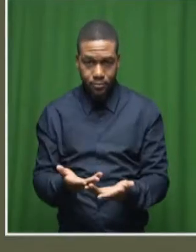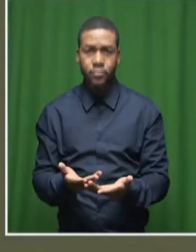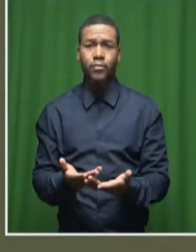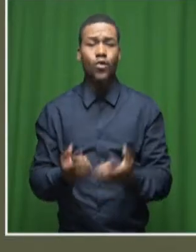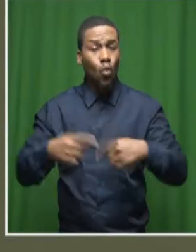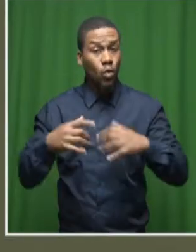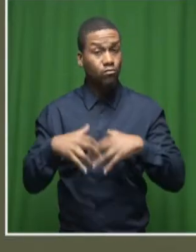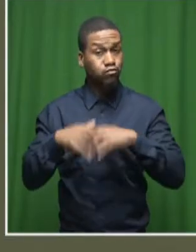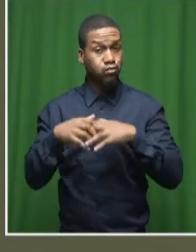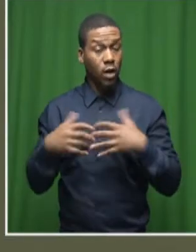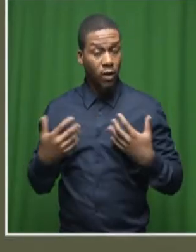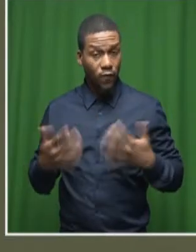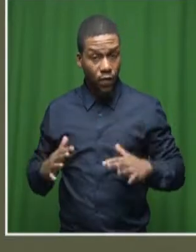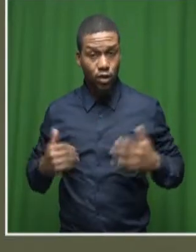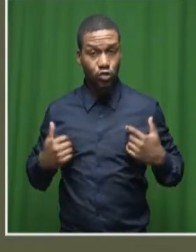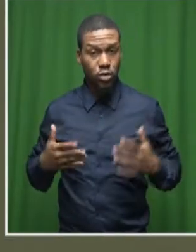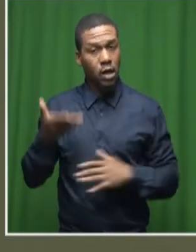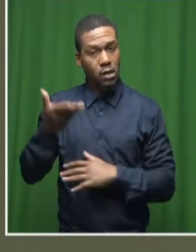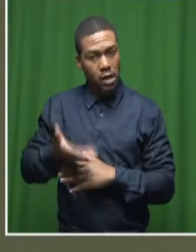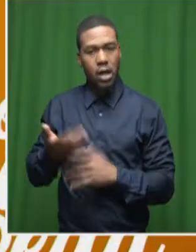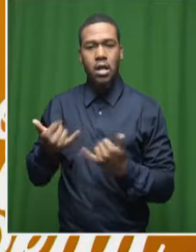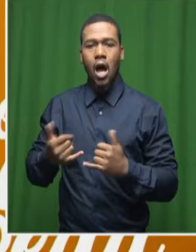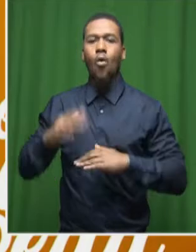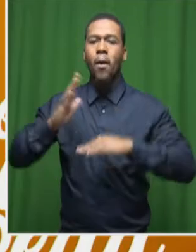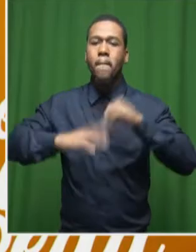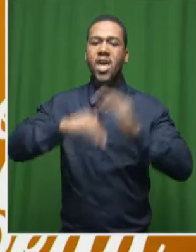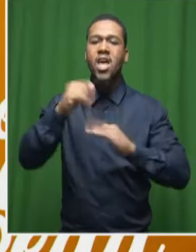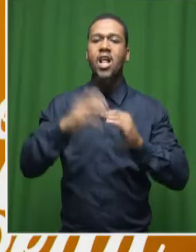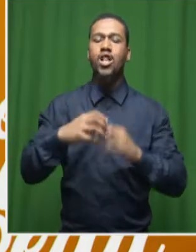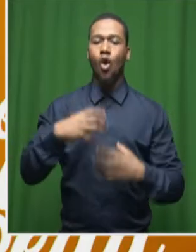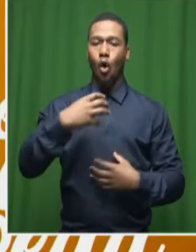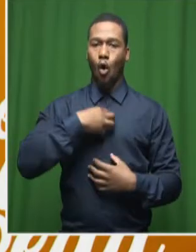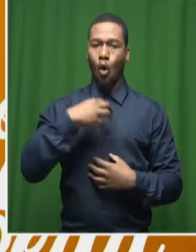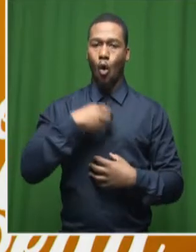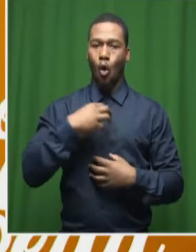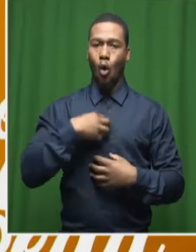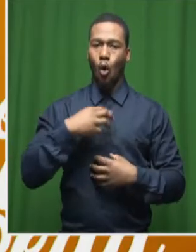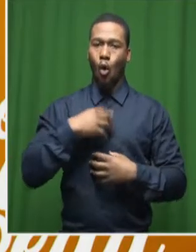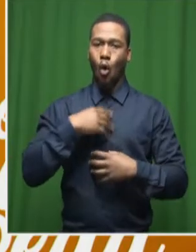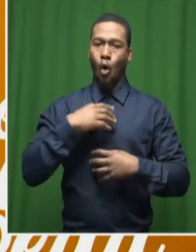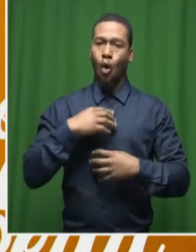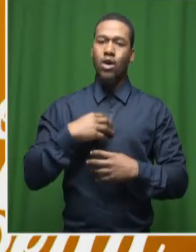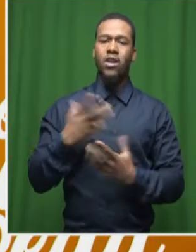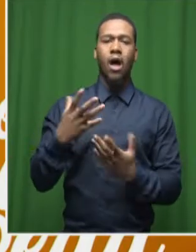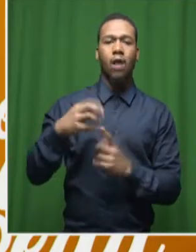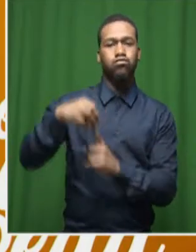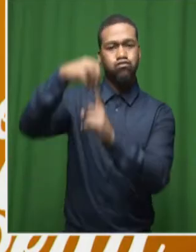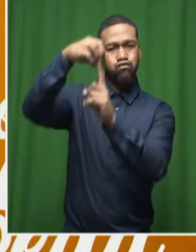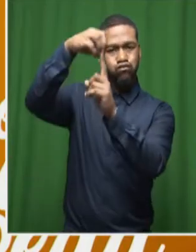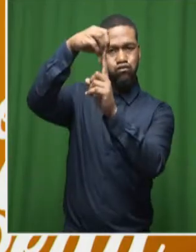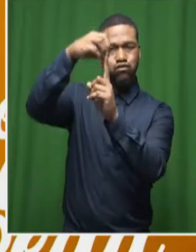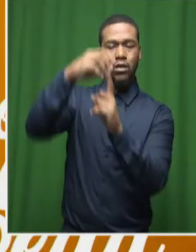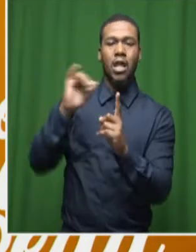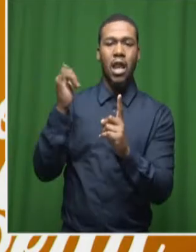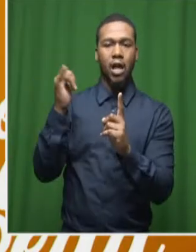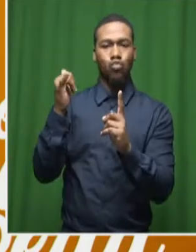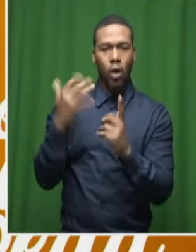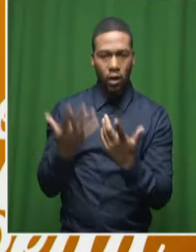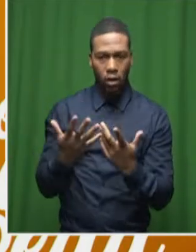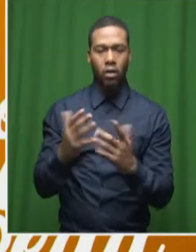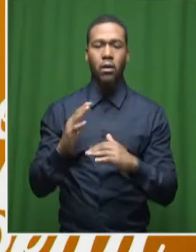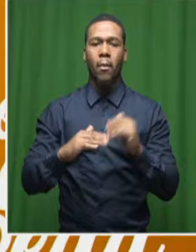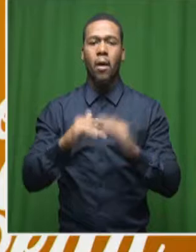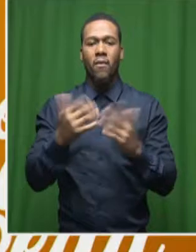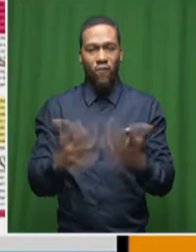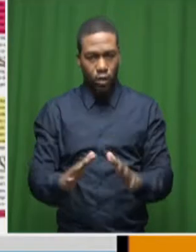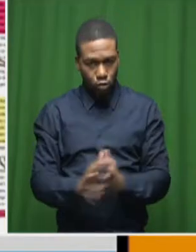then recently we actually started building our own towers in areas where we've got a high concentration of schools. And obviously when we're building our own towers, it